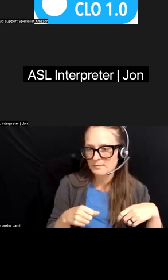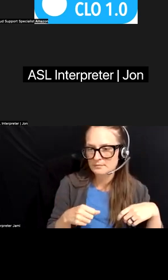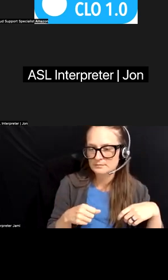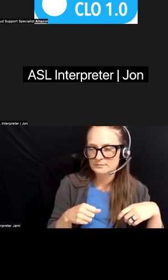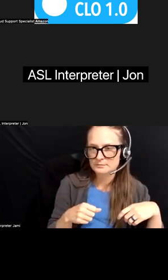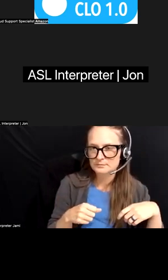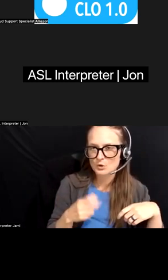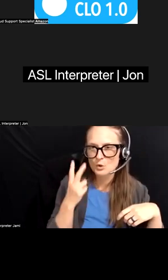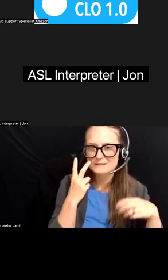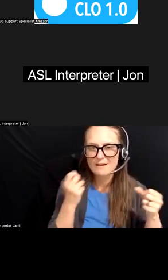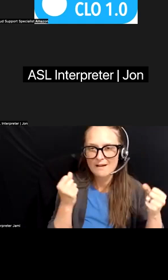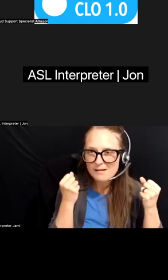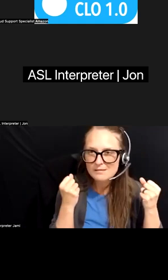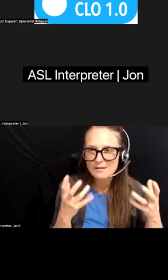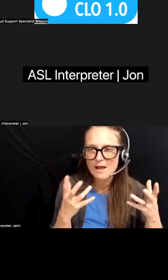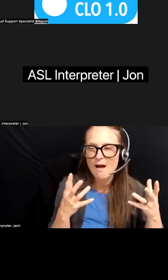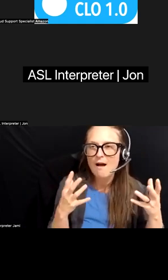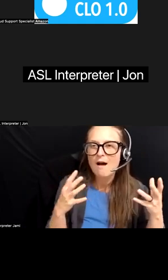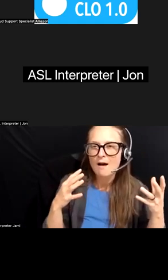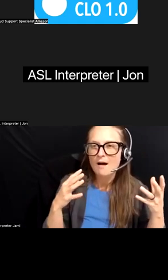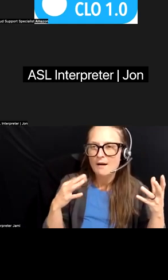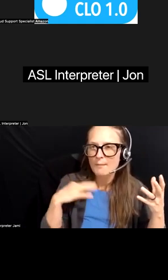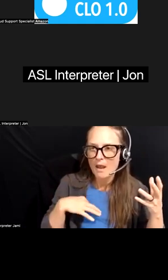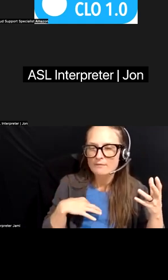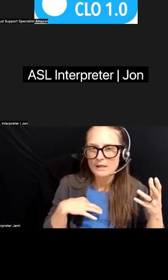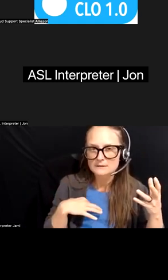benefits of this kind of environment.